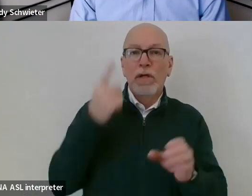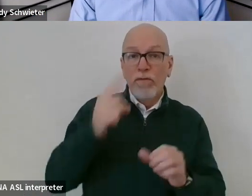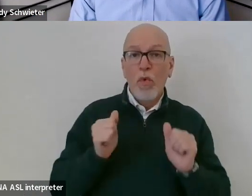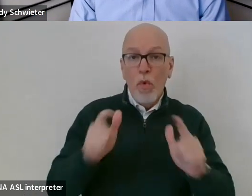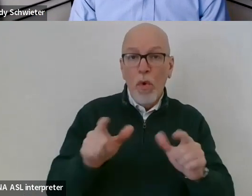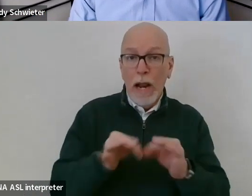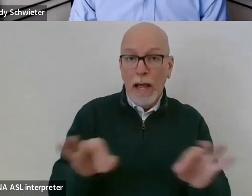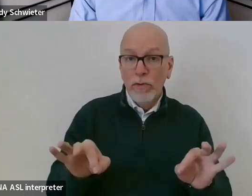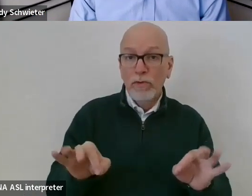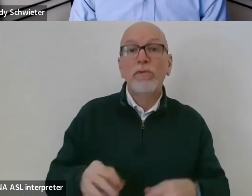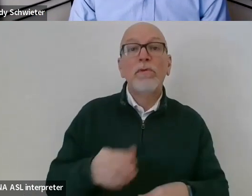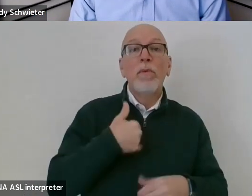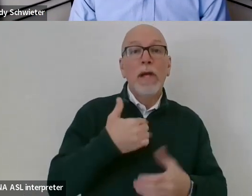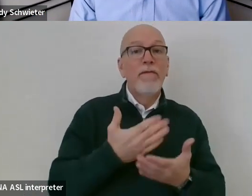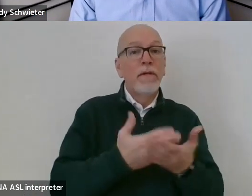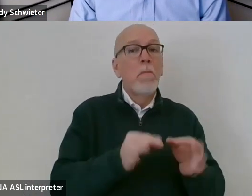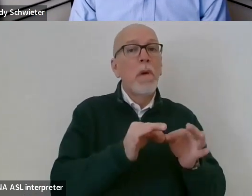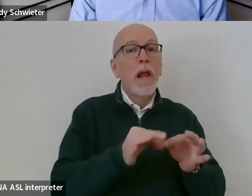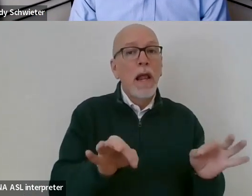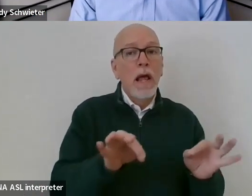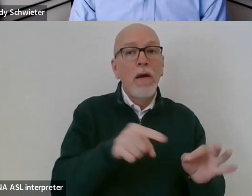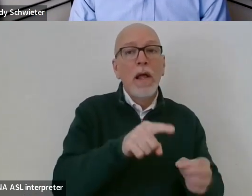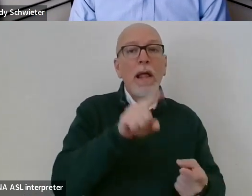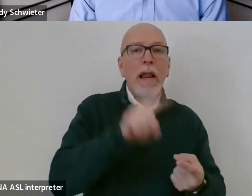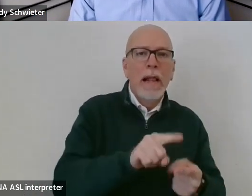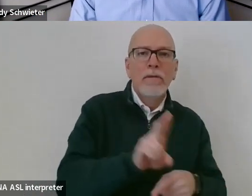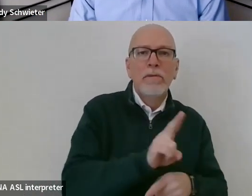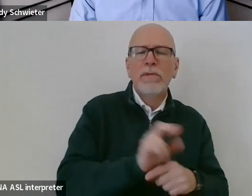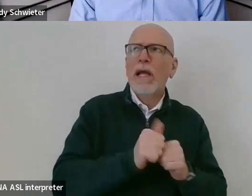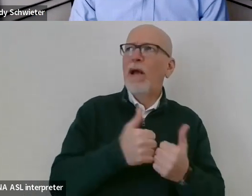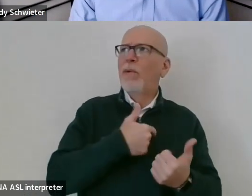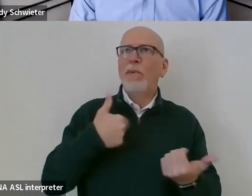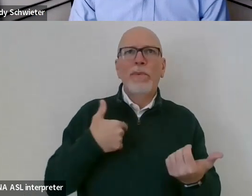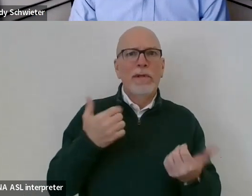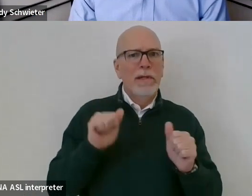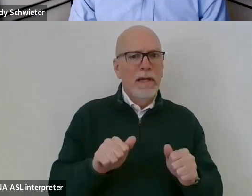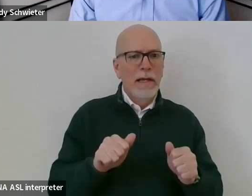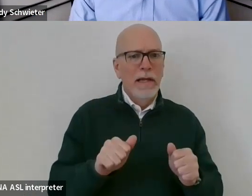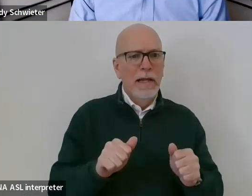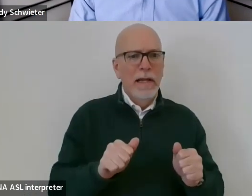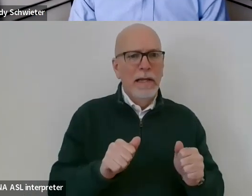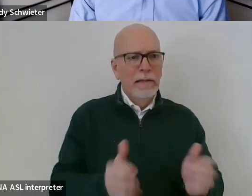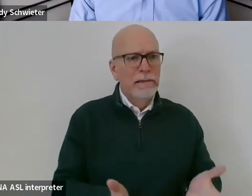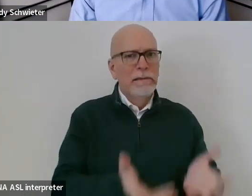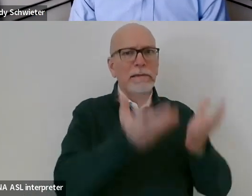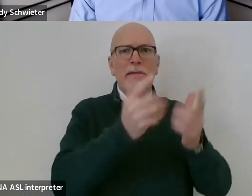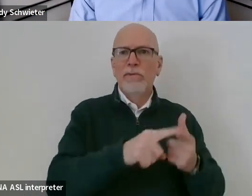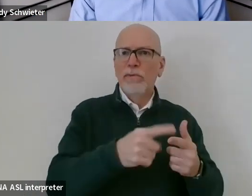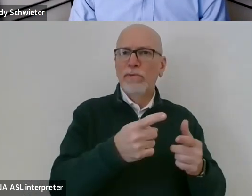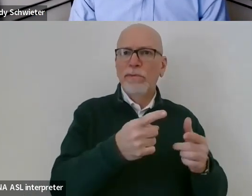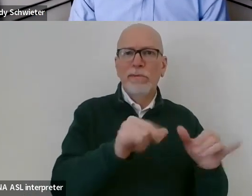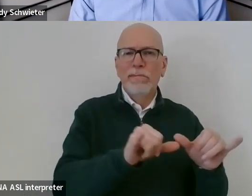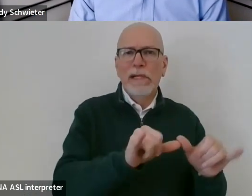languages. We have languages of lesser diffusion that, how do we even get there? I mean, it's a